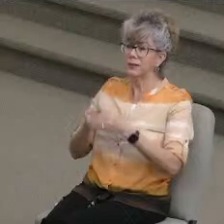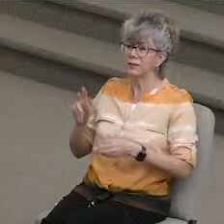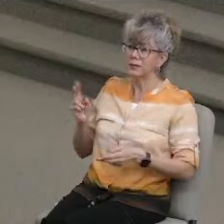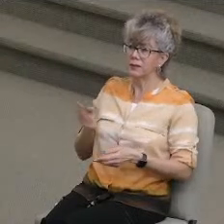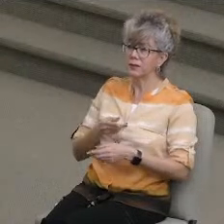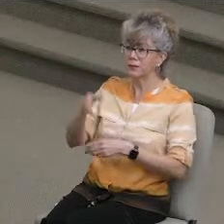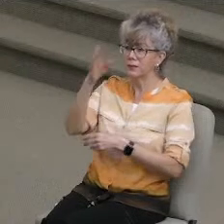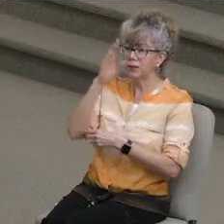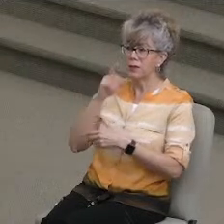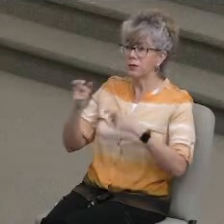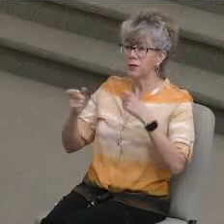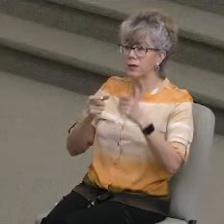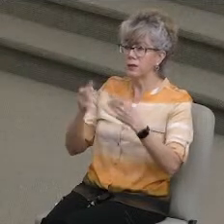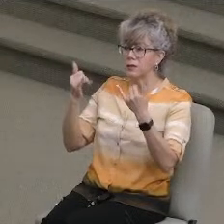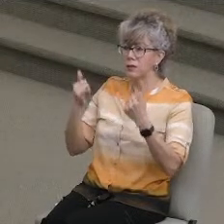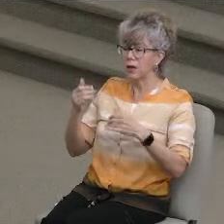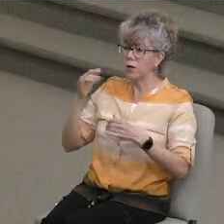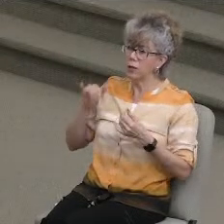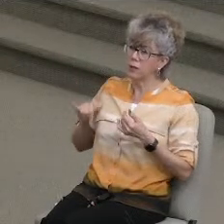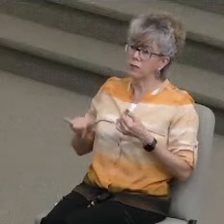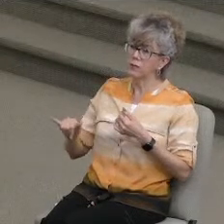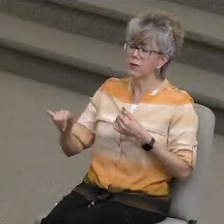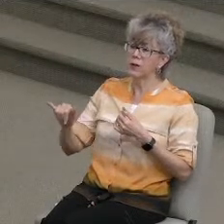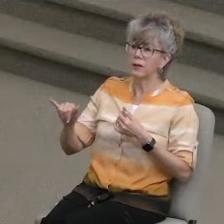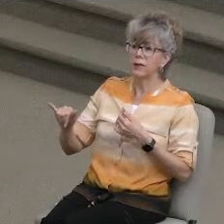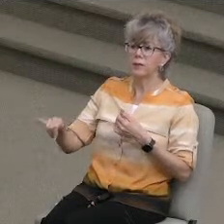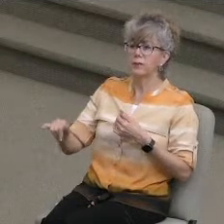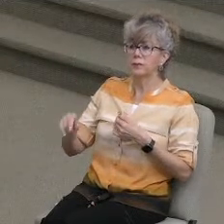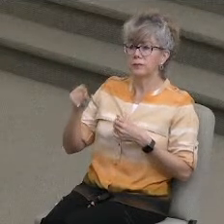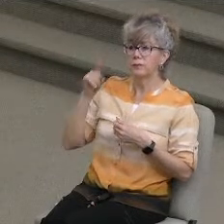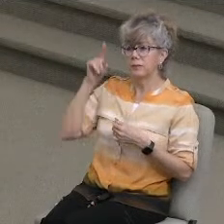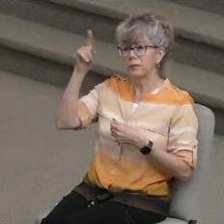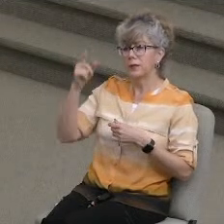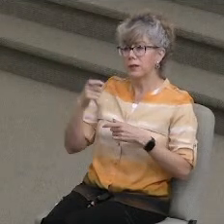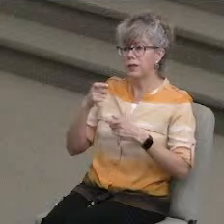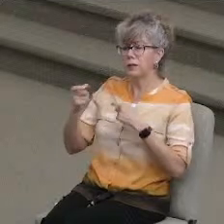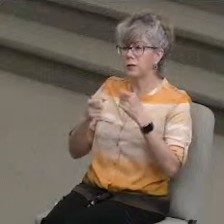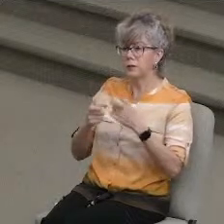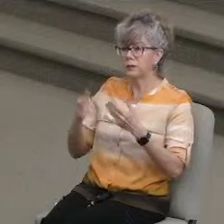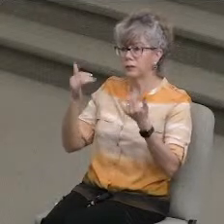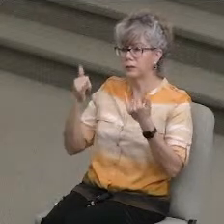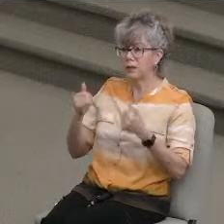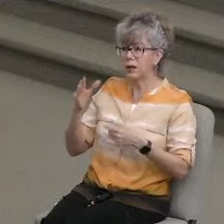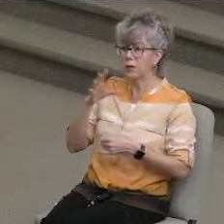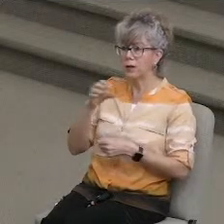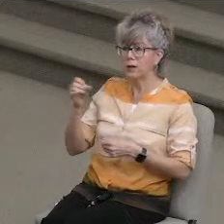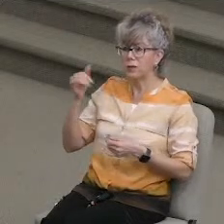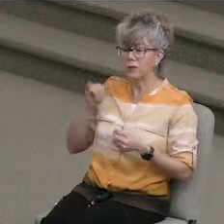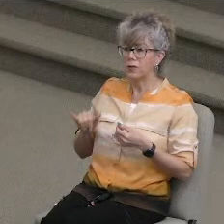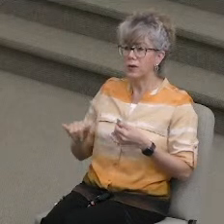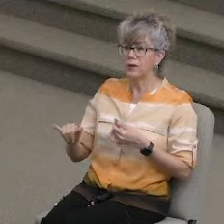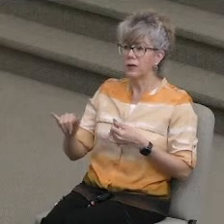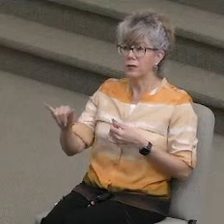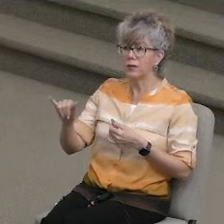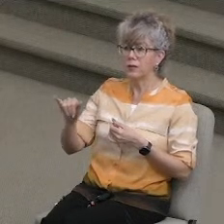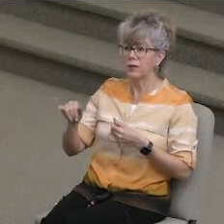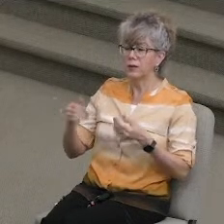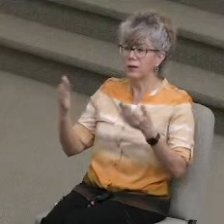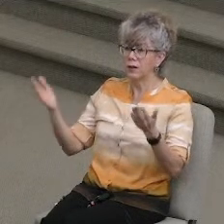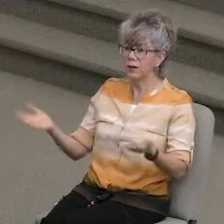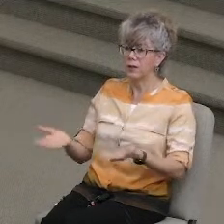arise. Our God reigns now and forever. He reigns now and